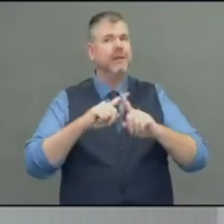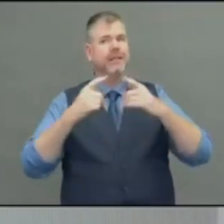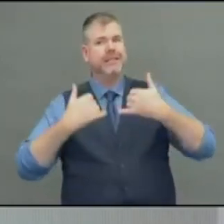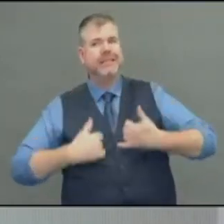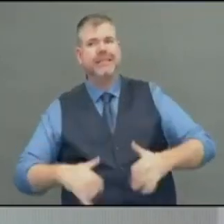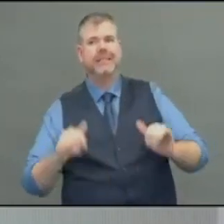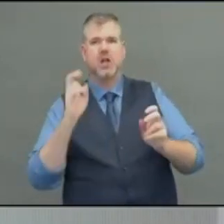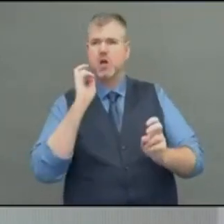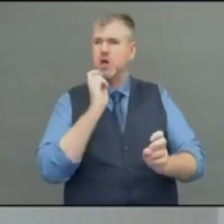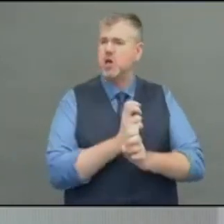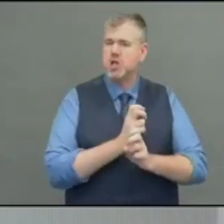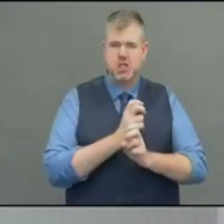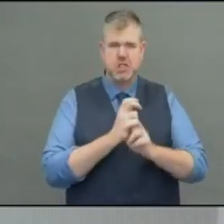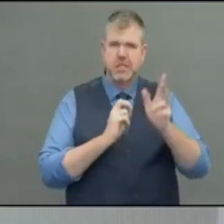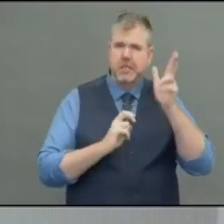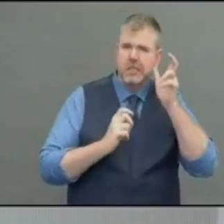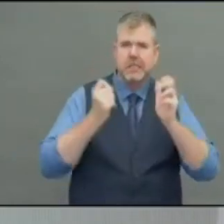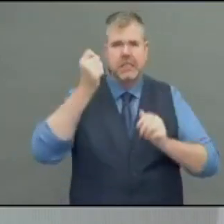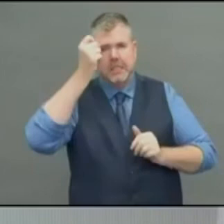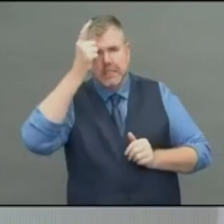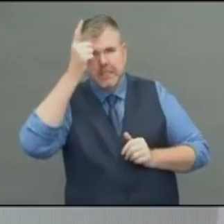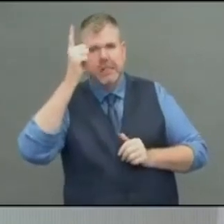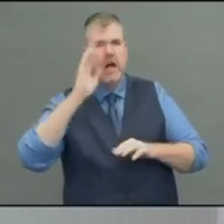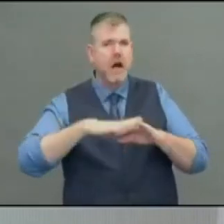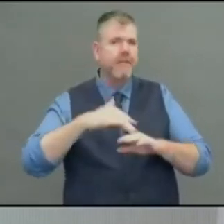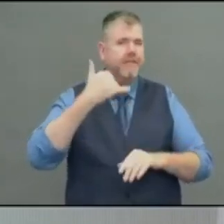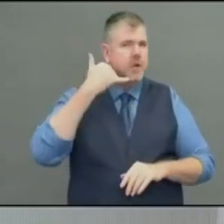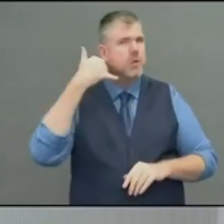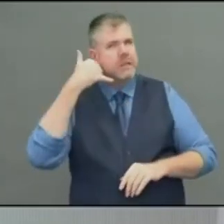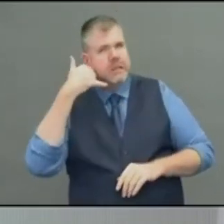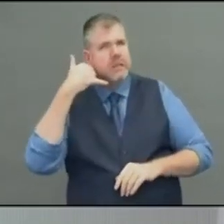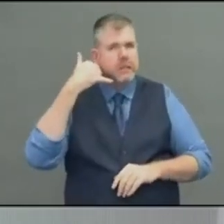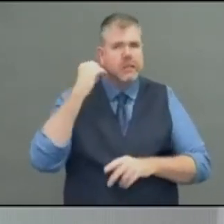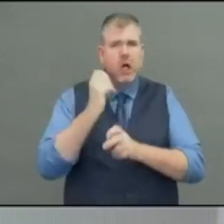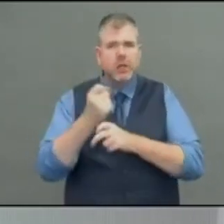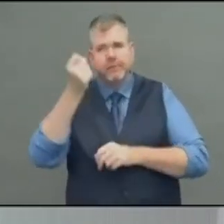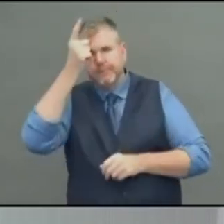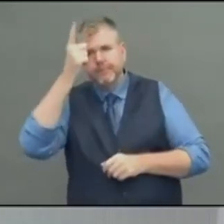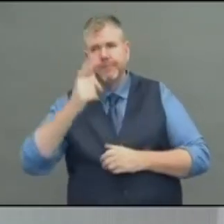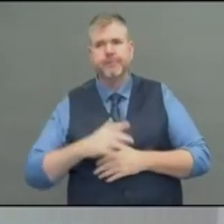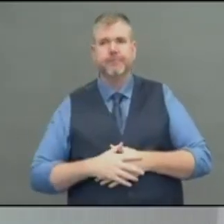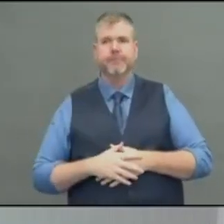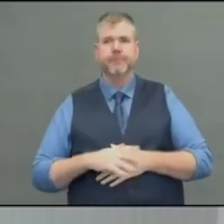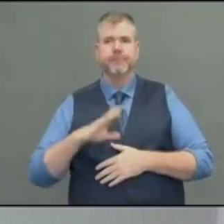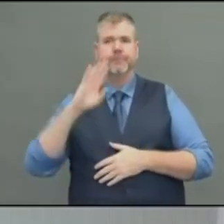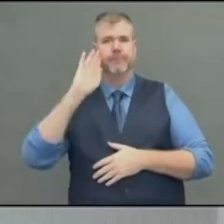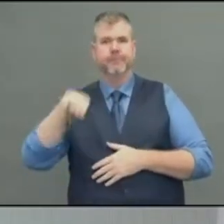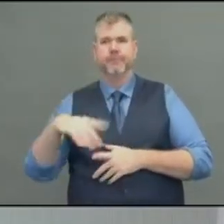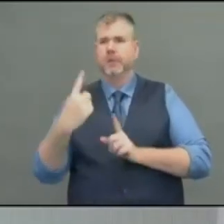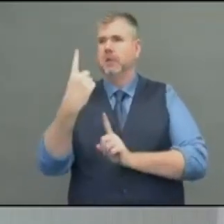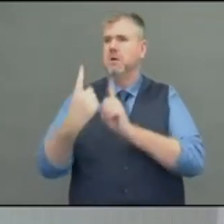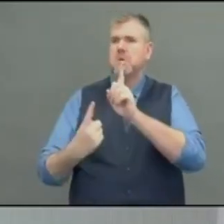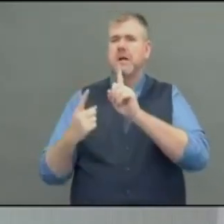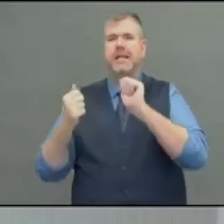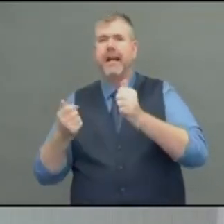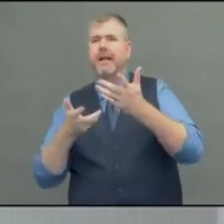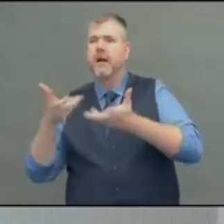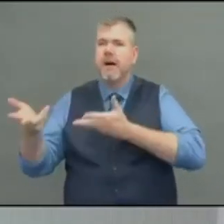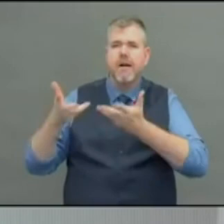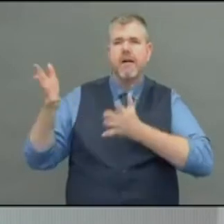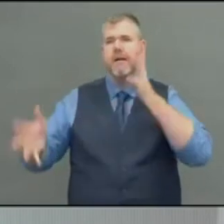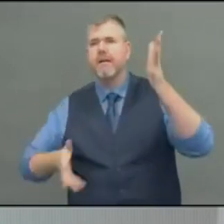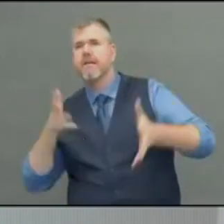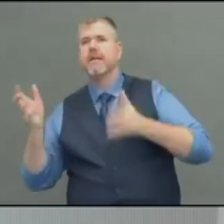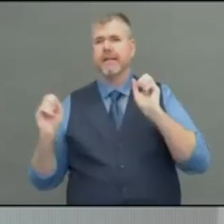to understand him, especially over the phone. You know, in person we use hand gestures and body language, but over the phone it was